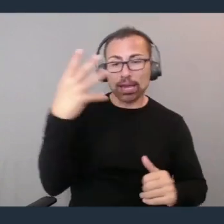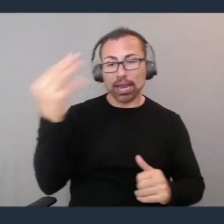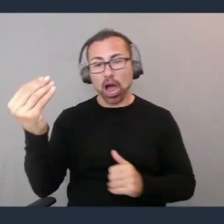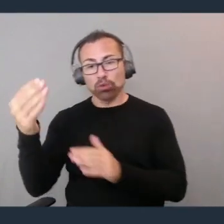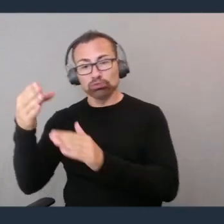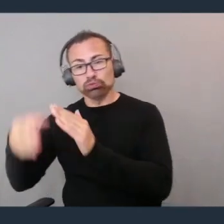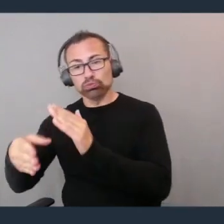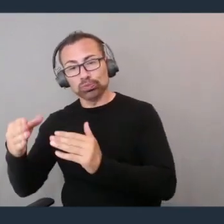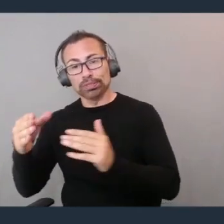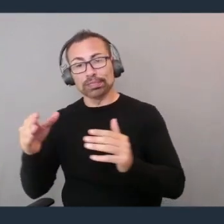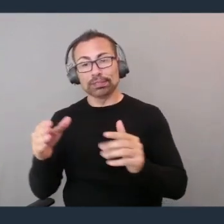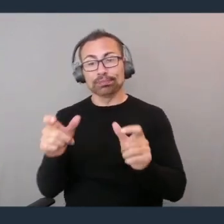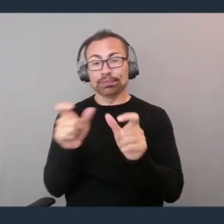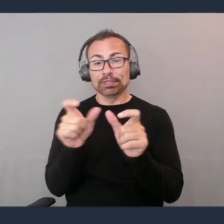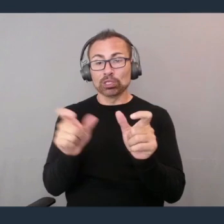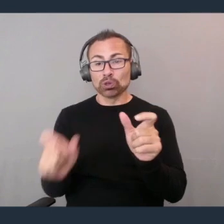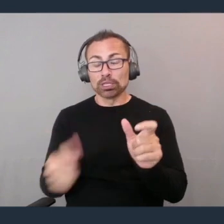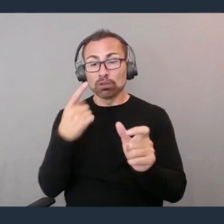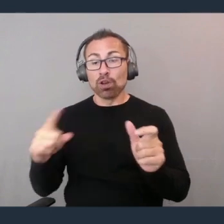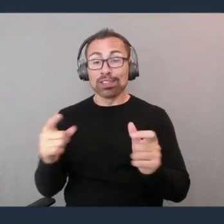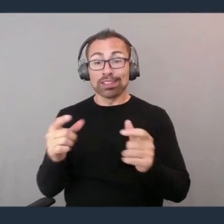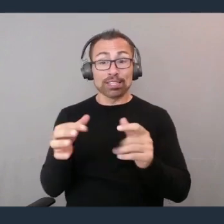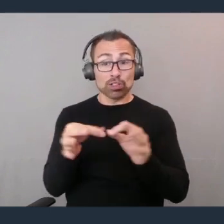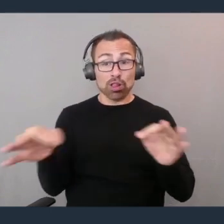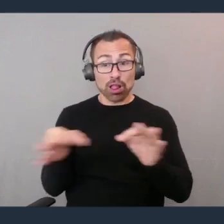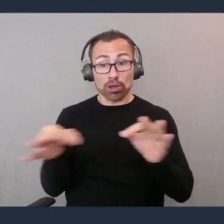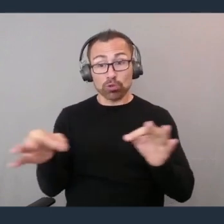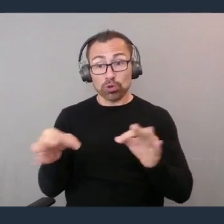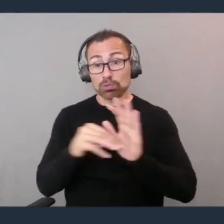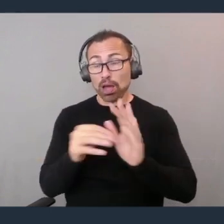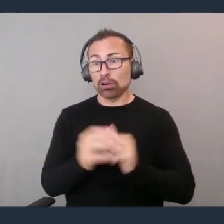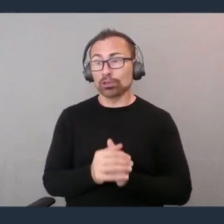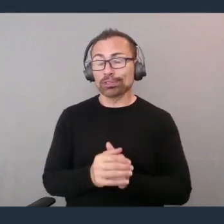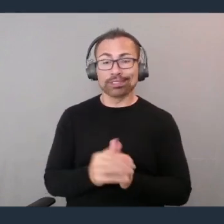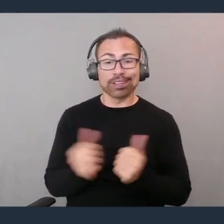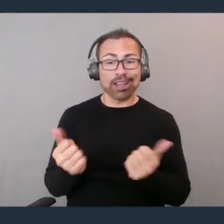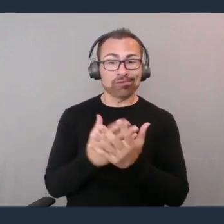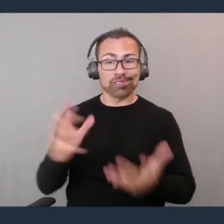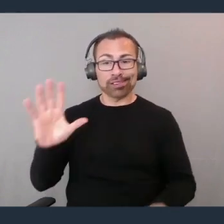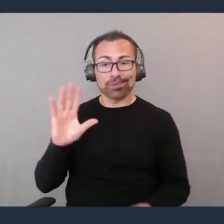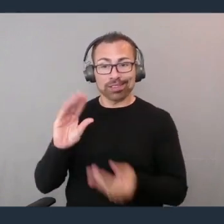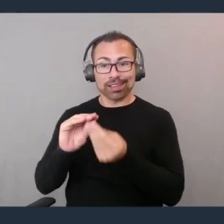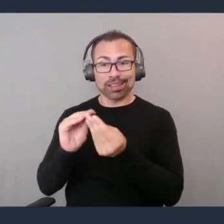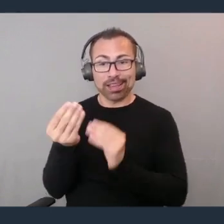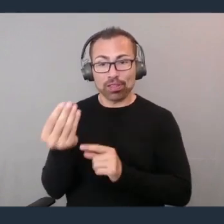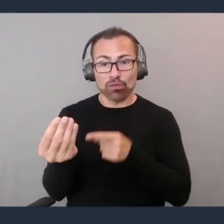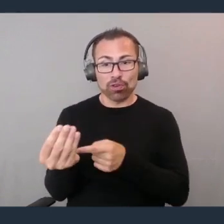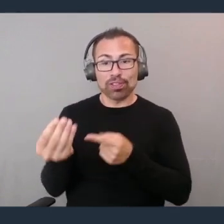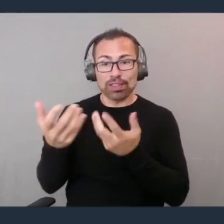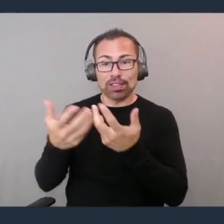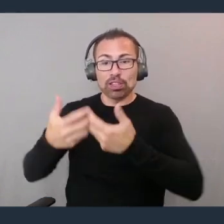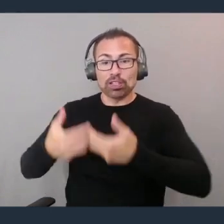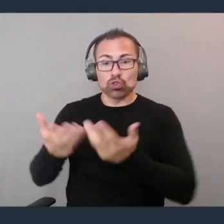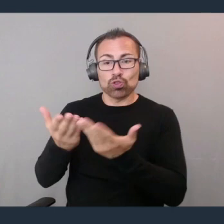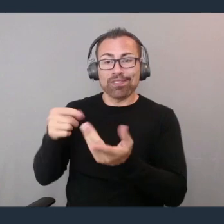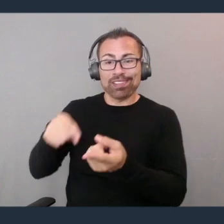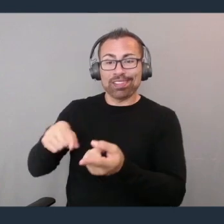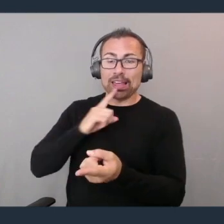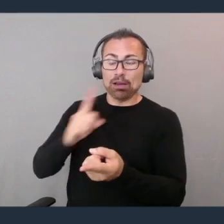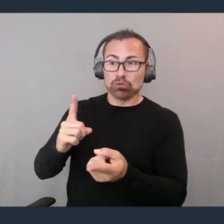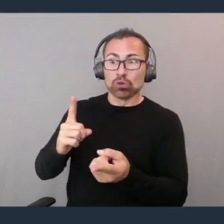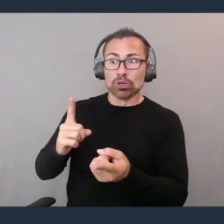And so it all comes together to really build this this server that's thoughtfully built so that we're optimizing for both